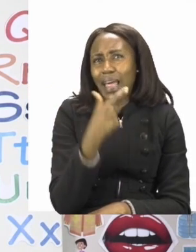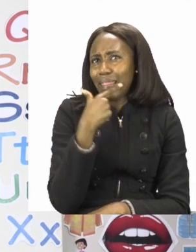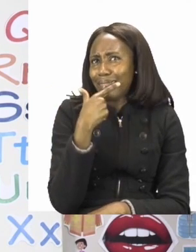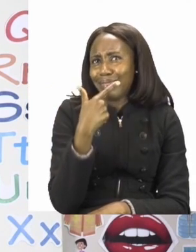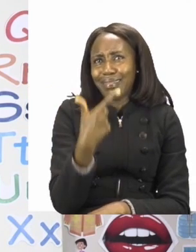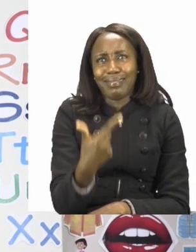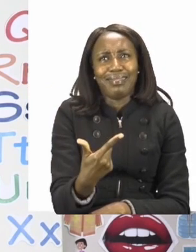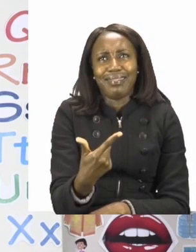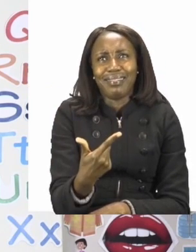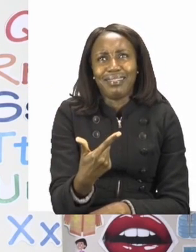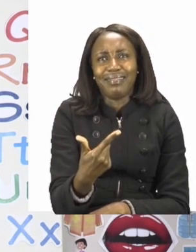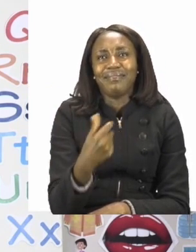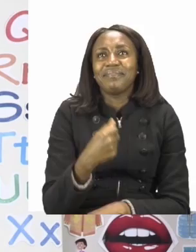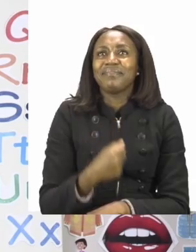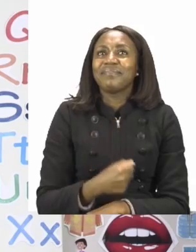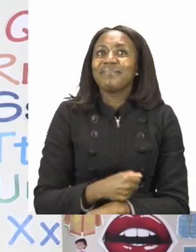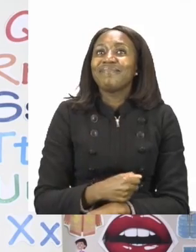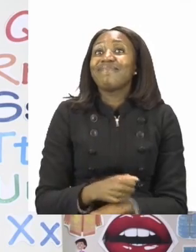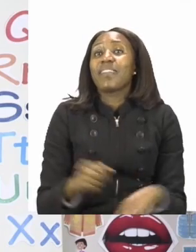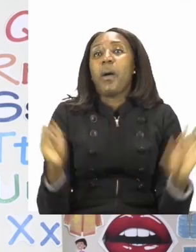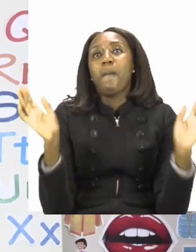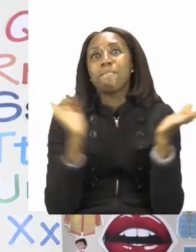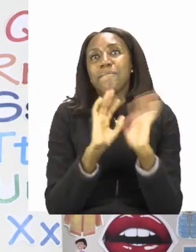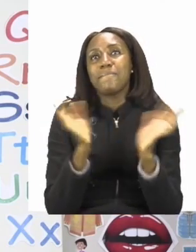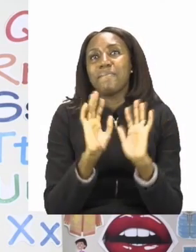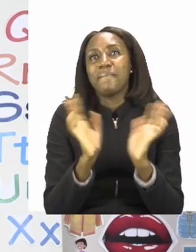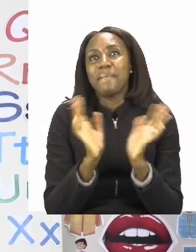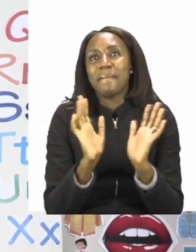joining us today and